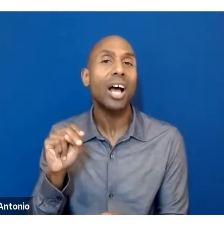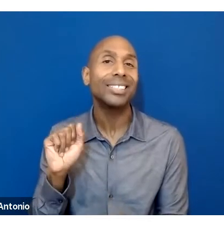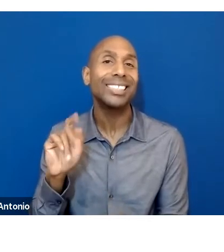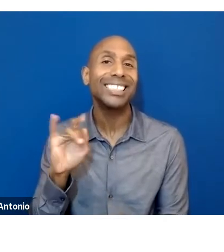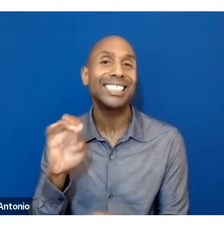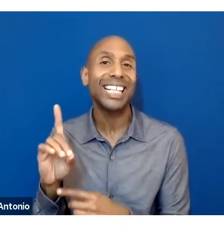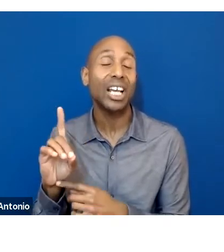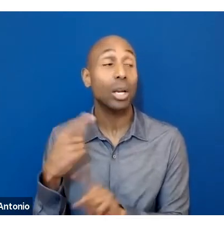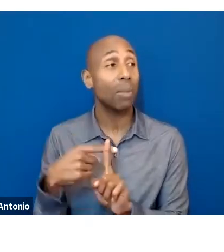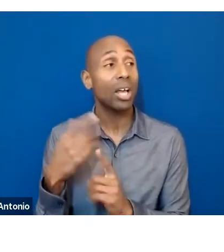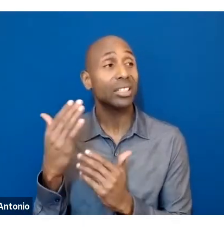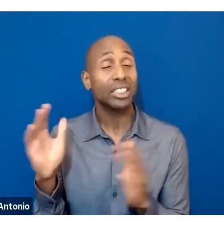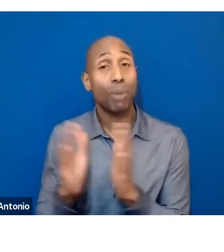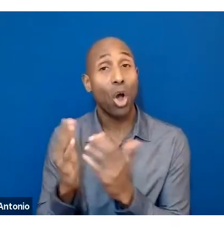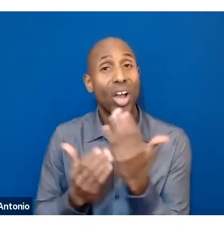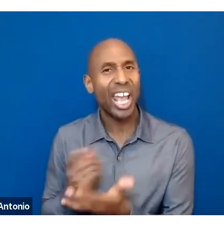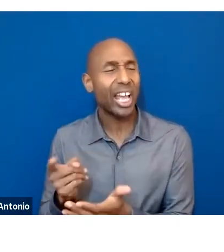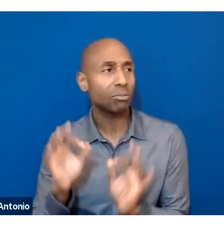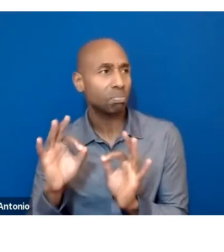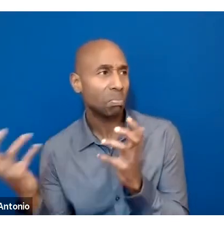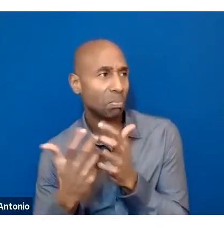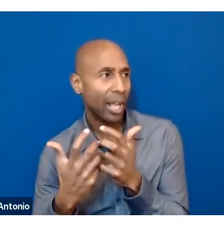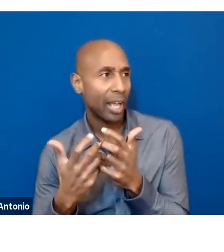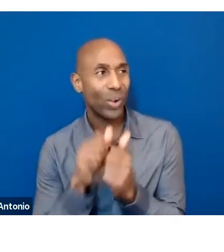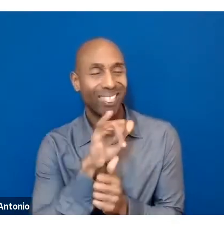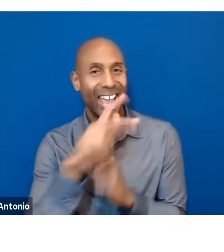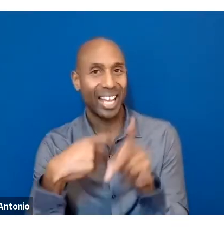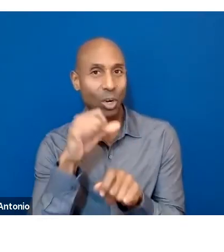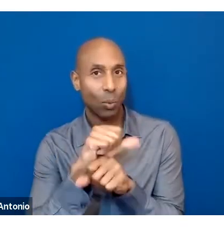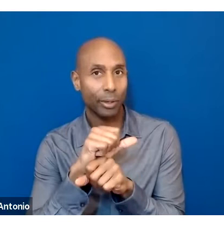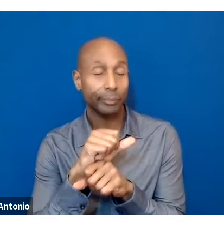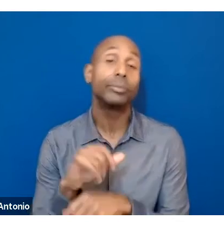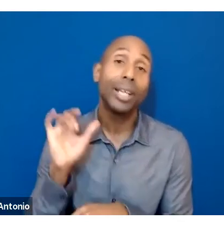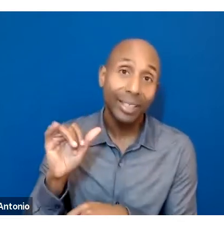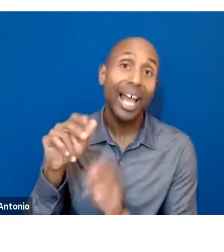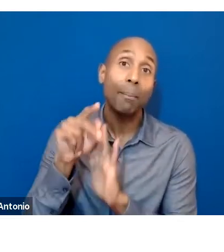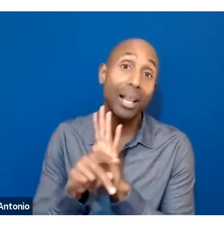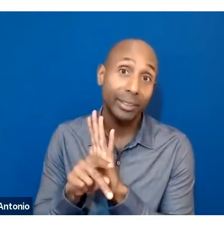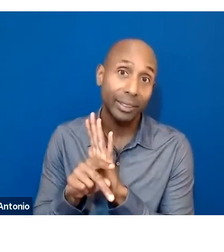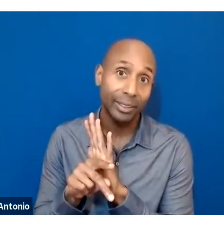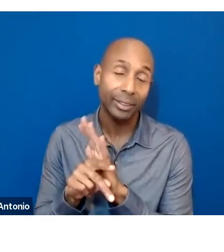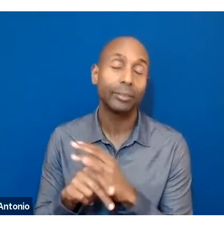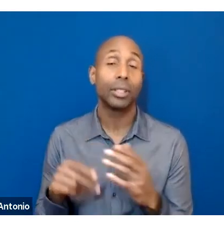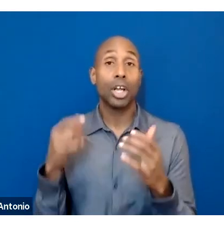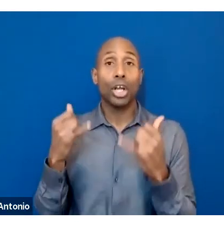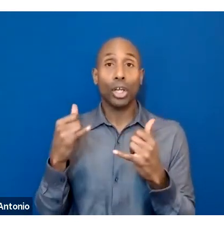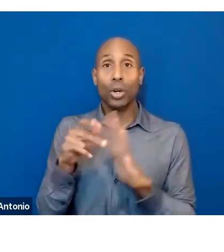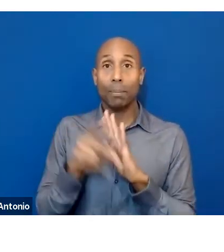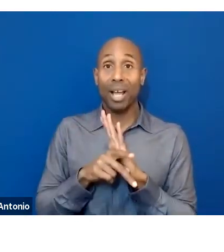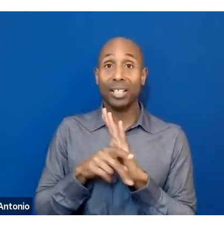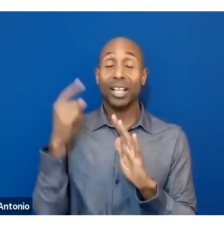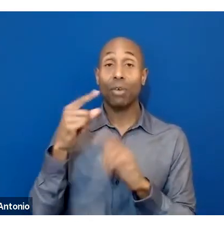policies, that the structural reality of the global industry today, the global fashion industry, today is not an accident,